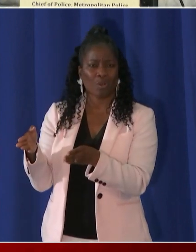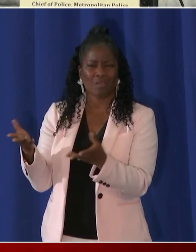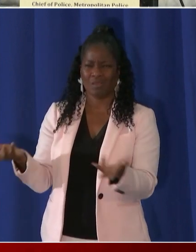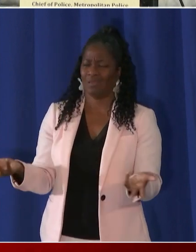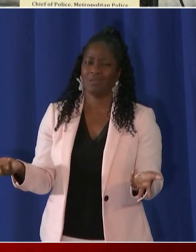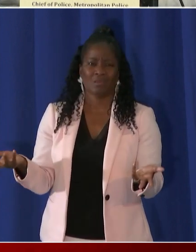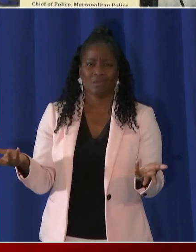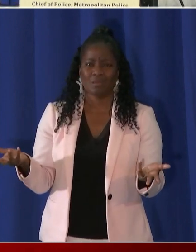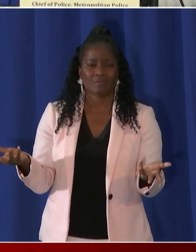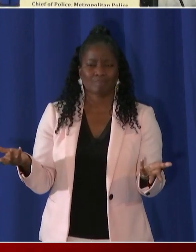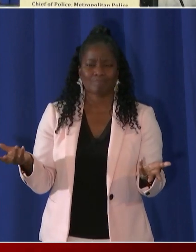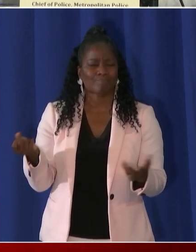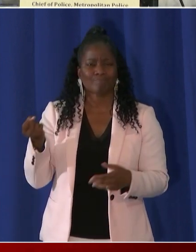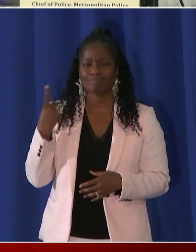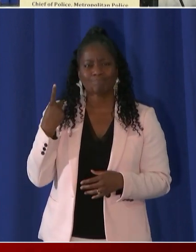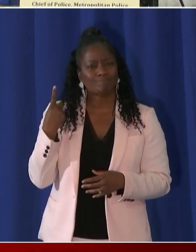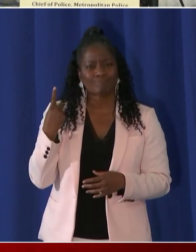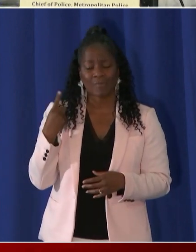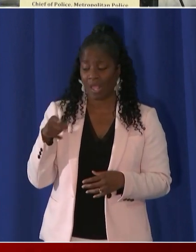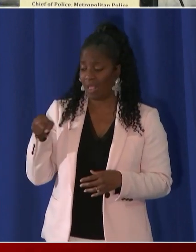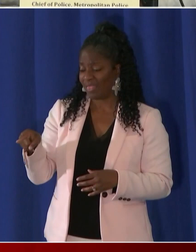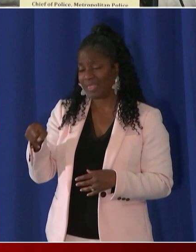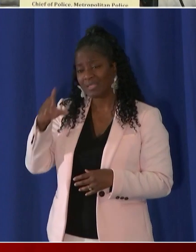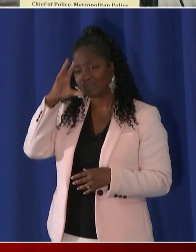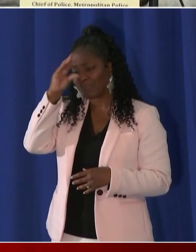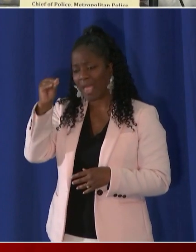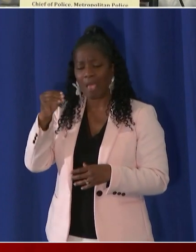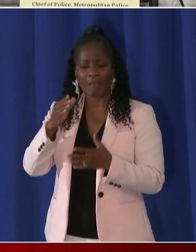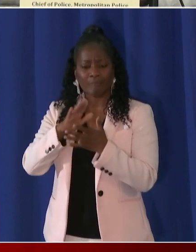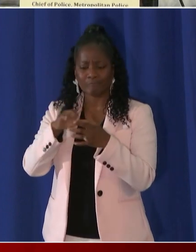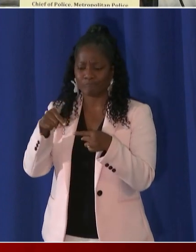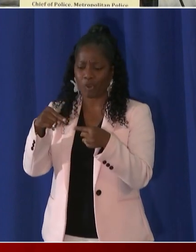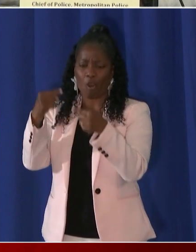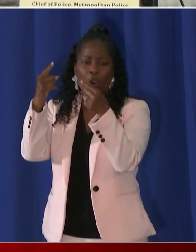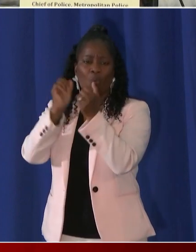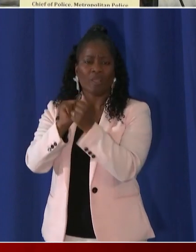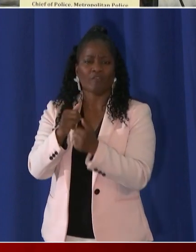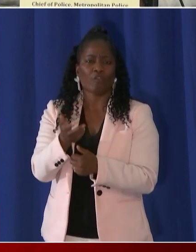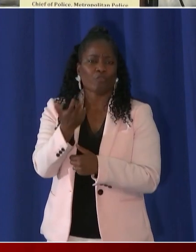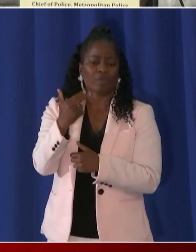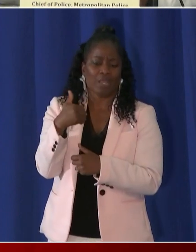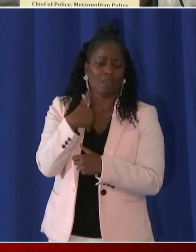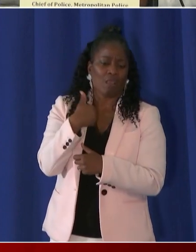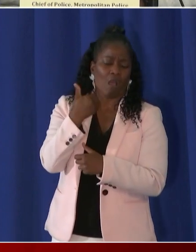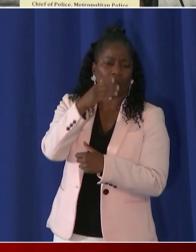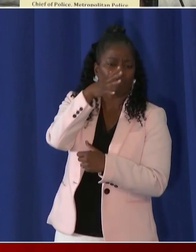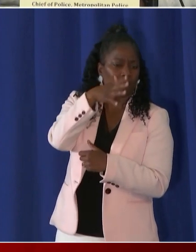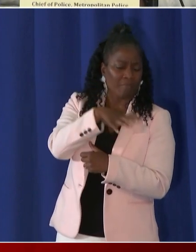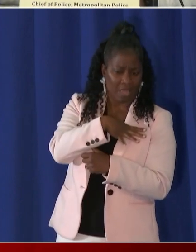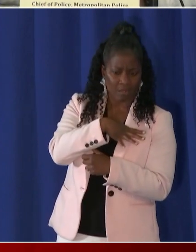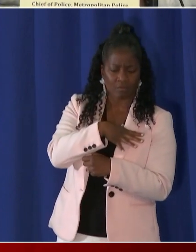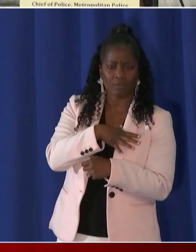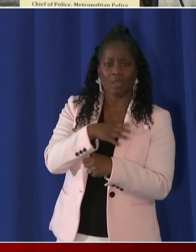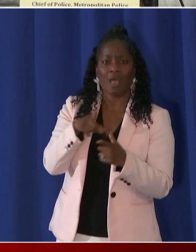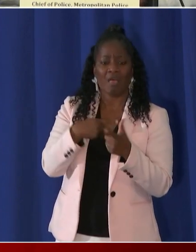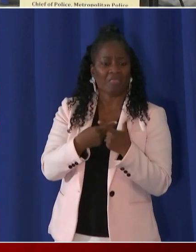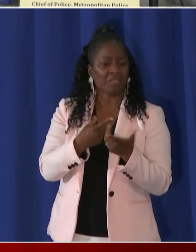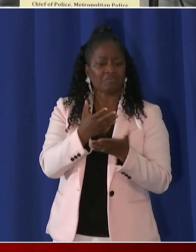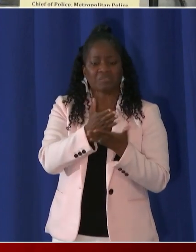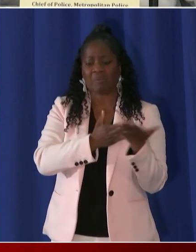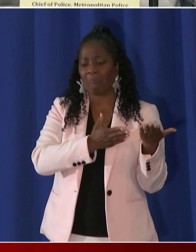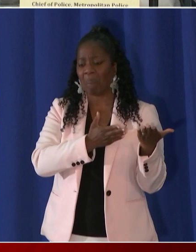It's reported to us that that man got into some type of argument with 3 young men, and some person decided